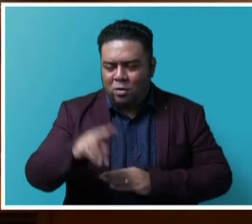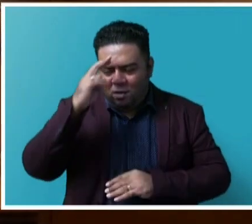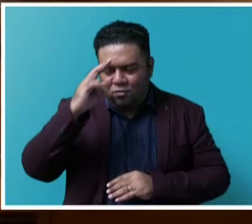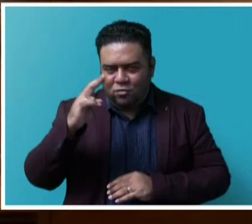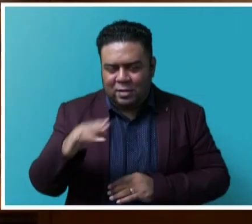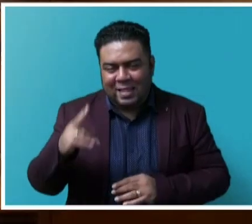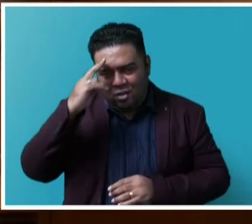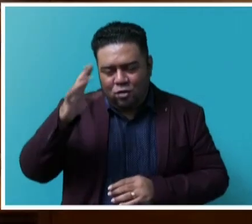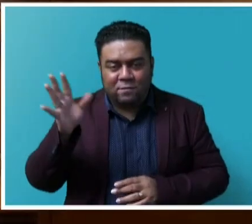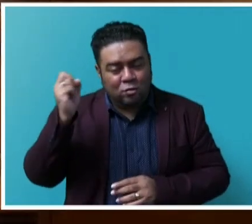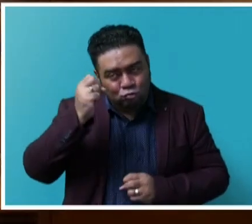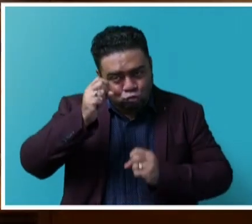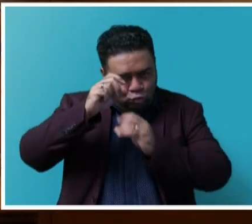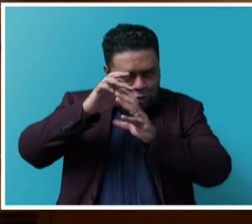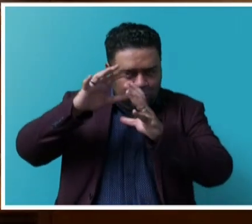their dreams,